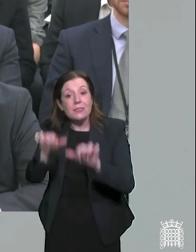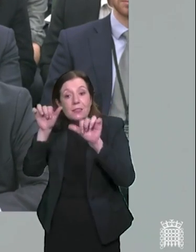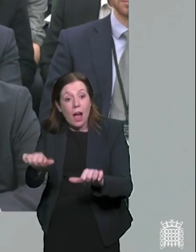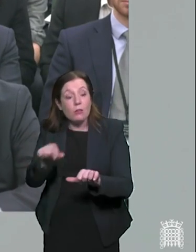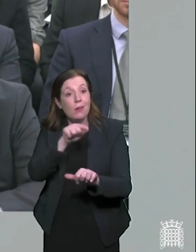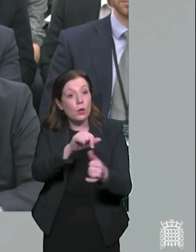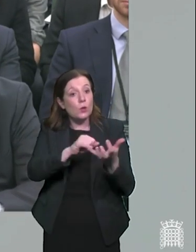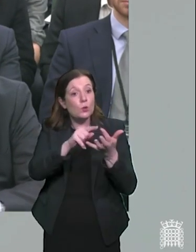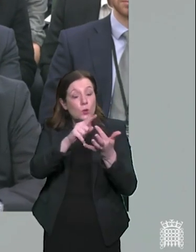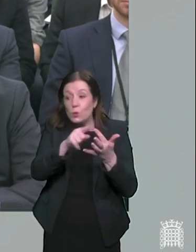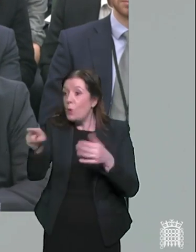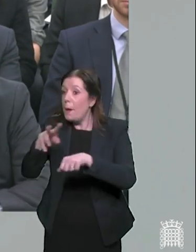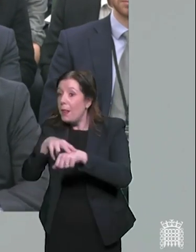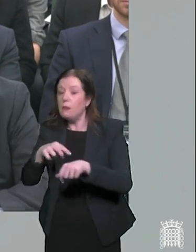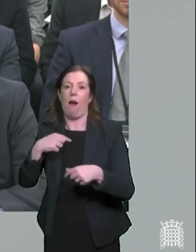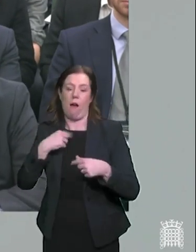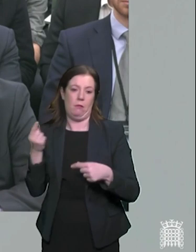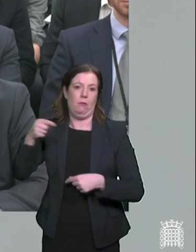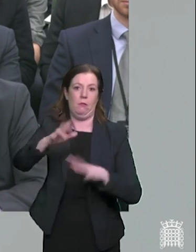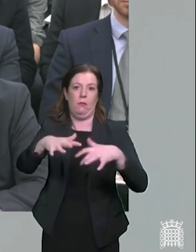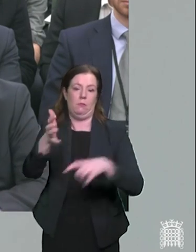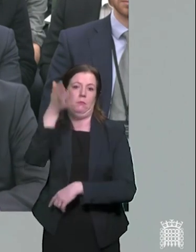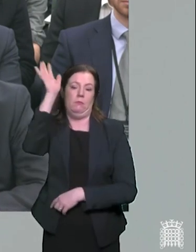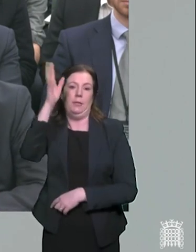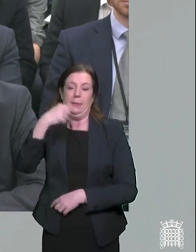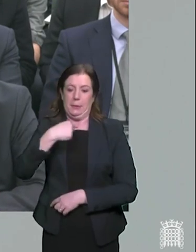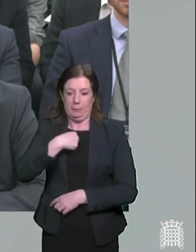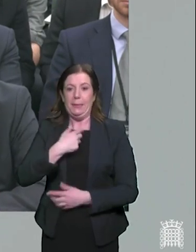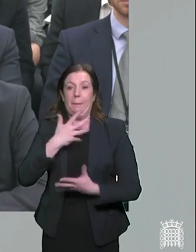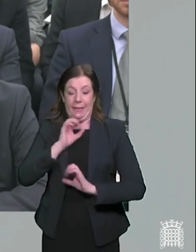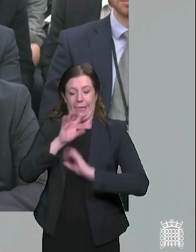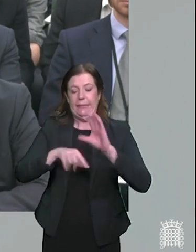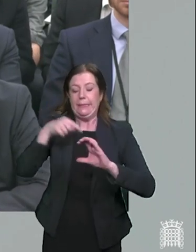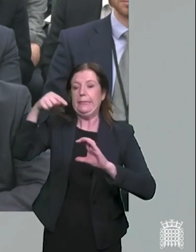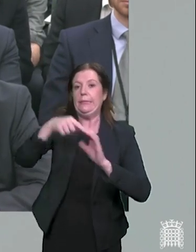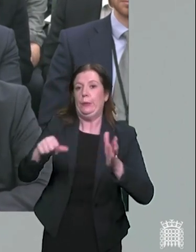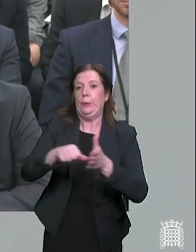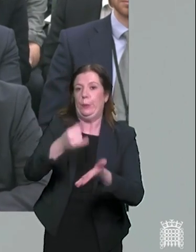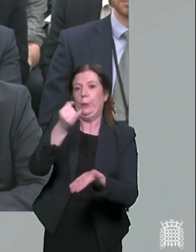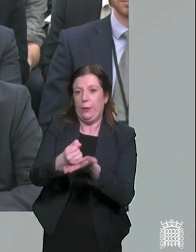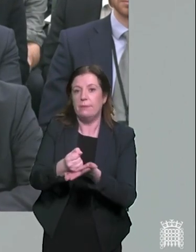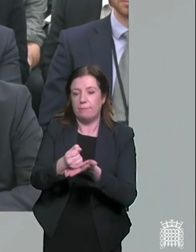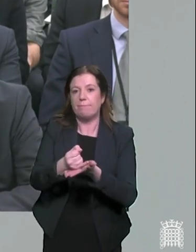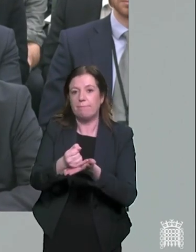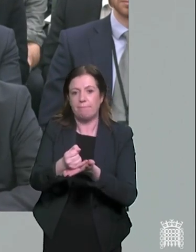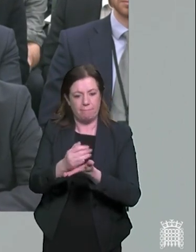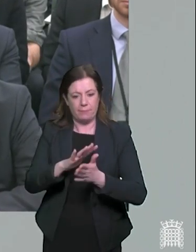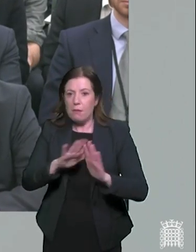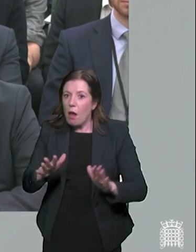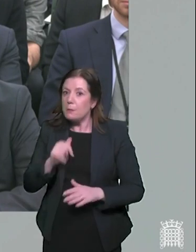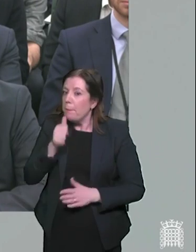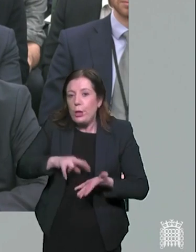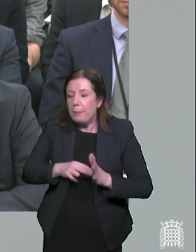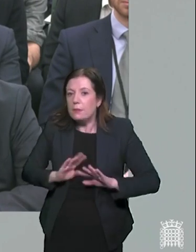provided a full correction of my honest but inadvertently misleading statements. I apologise. I apologise